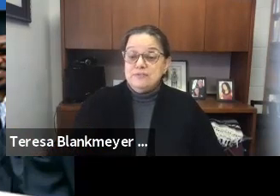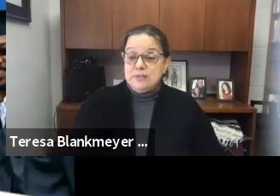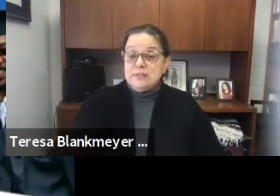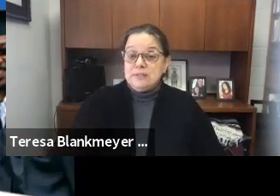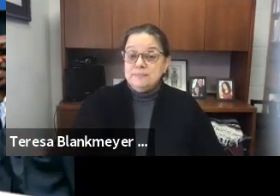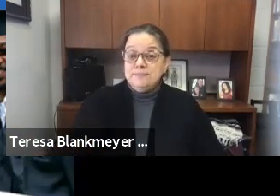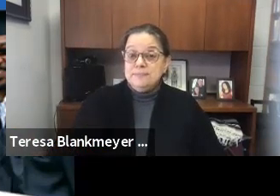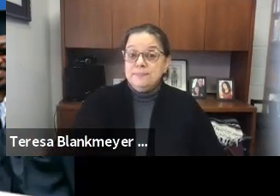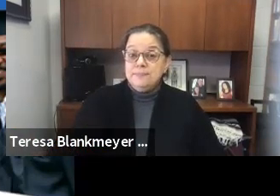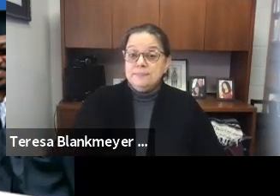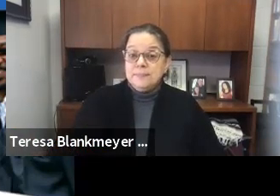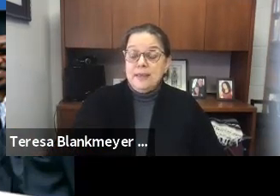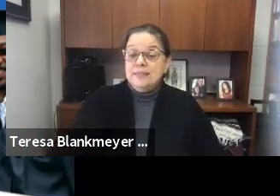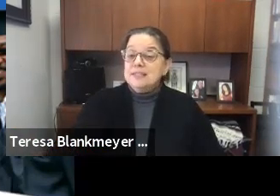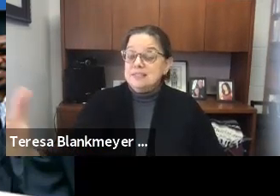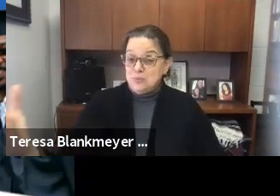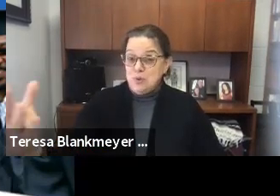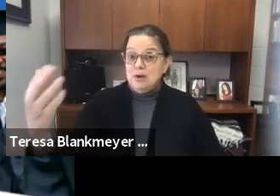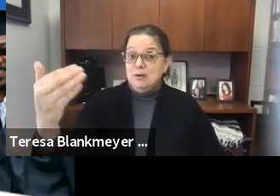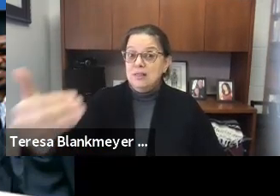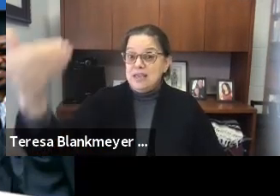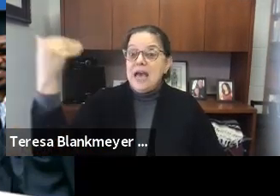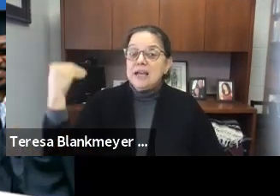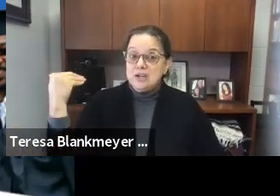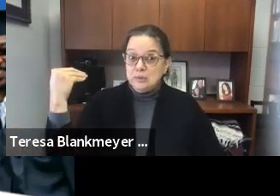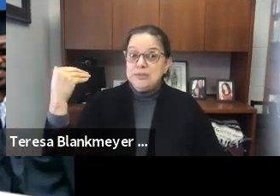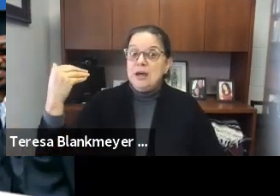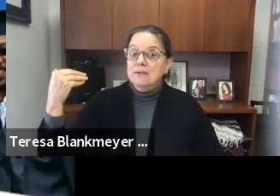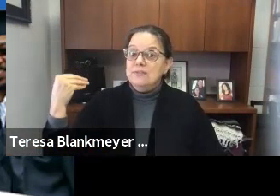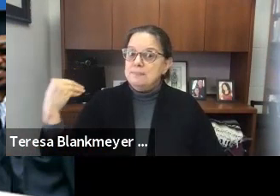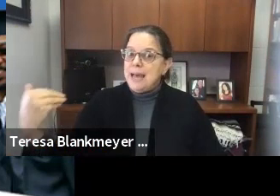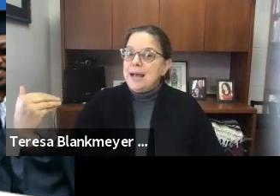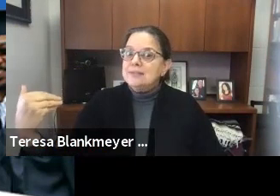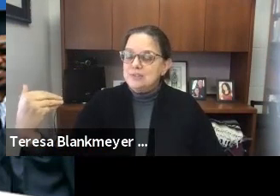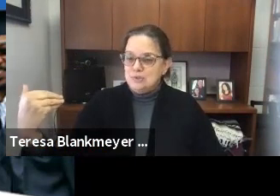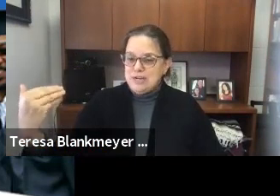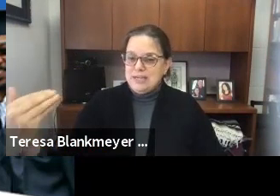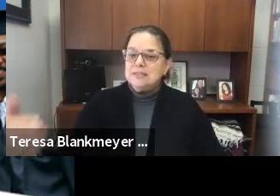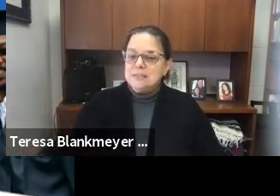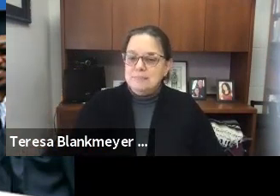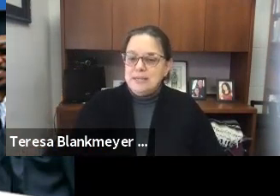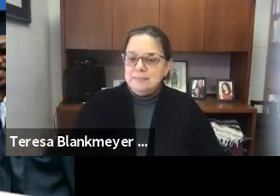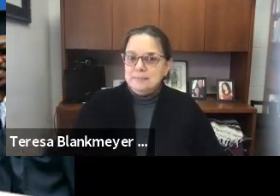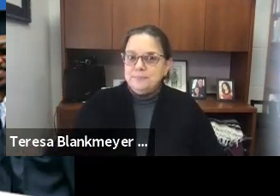biological difference? And this is where the echoes of the past eugenics come in.